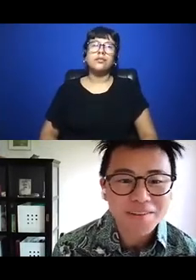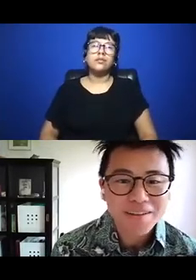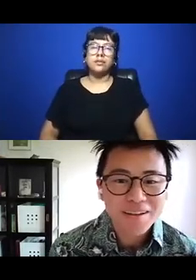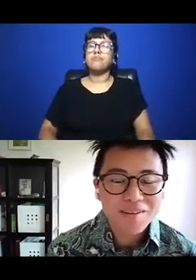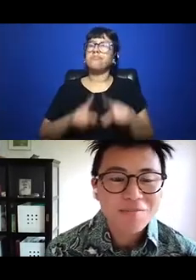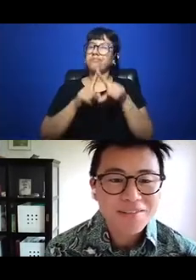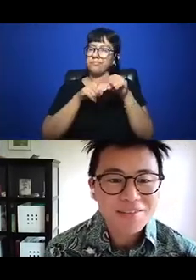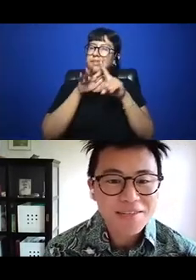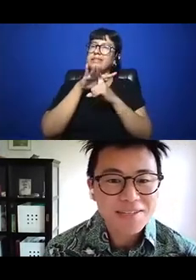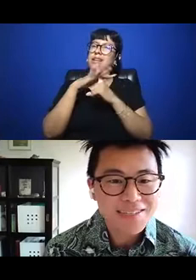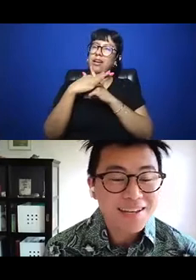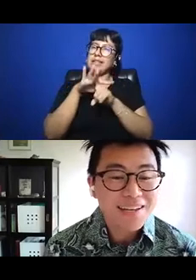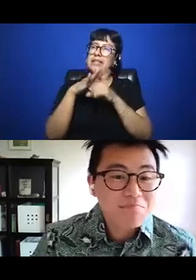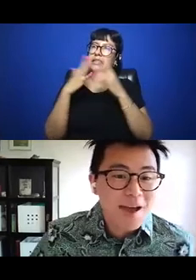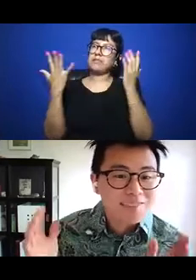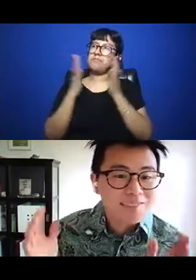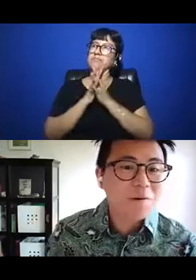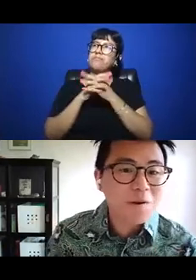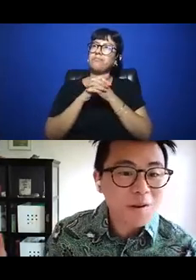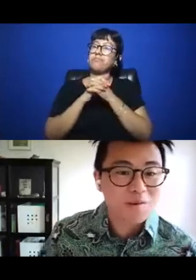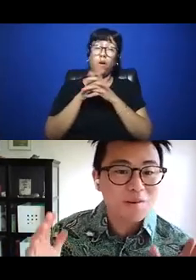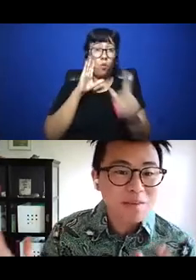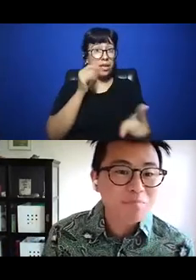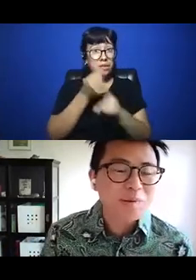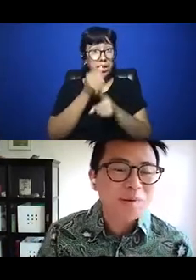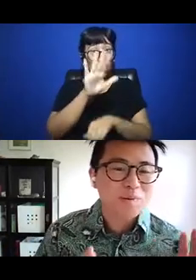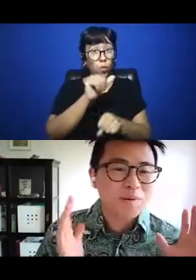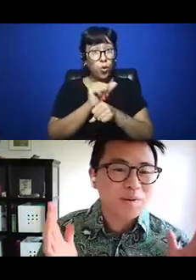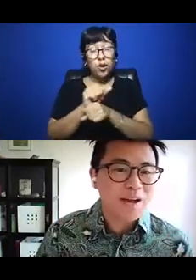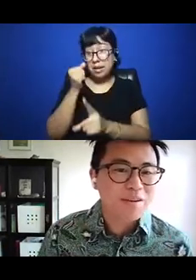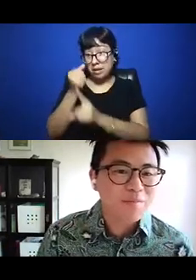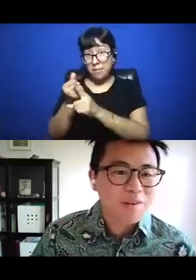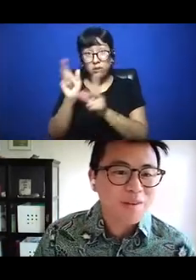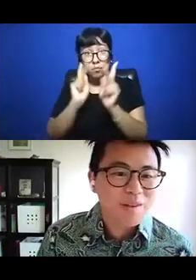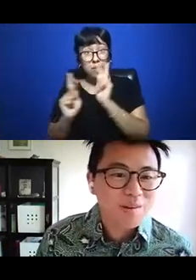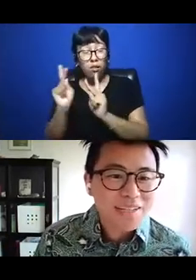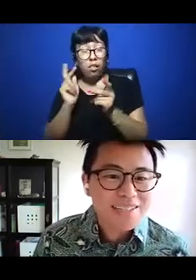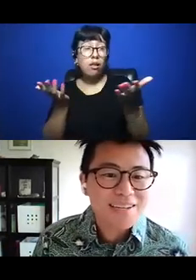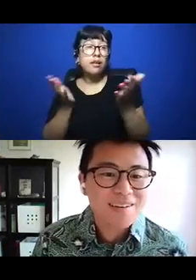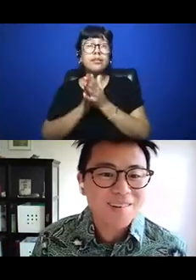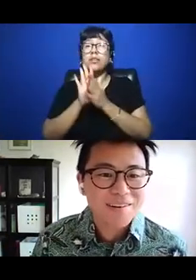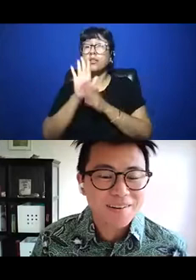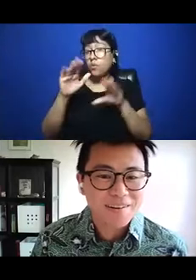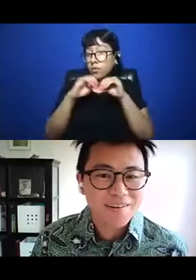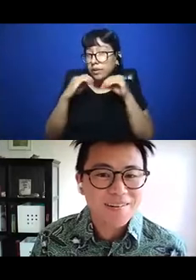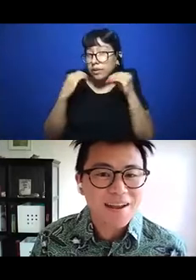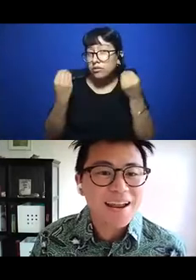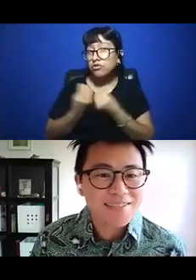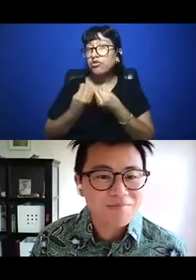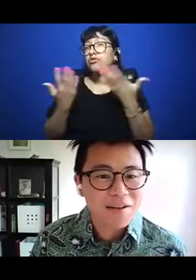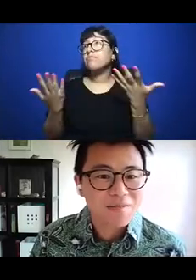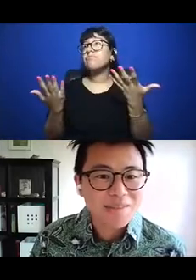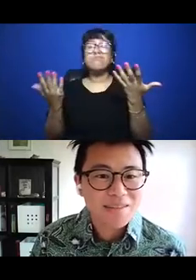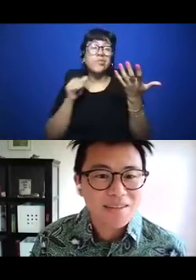contextual, whether something is going to impact your work or your people or your organizing or not.